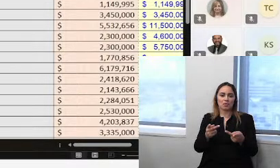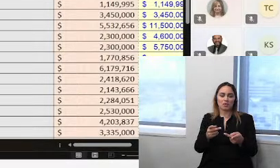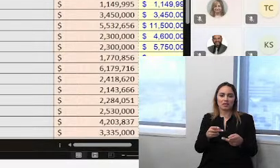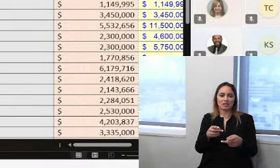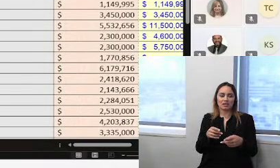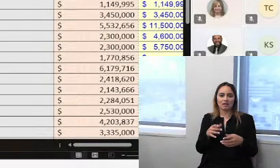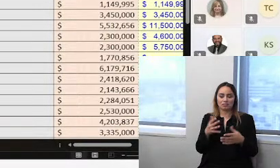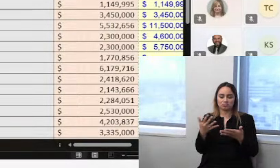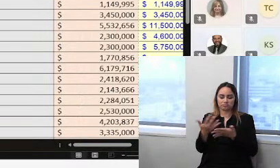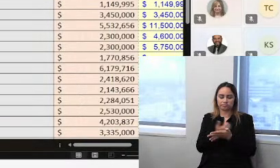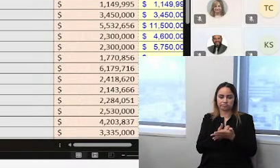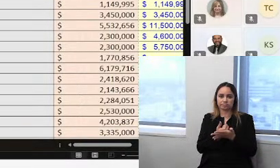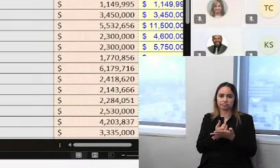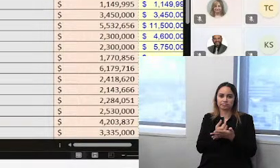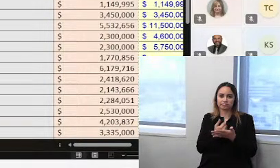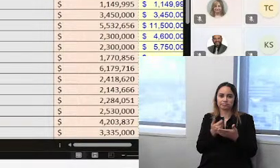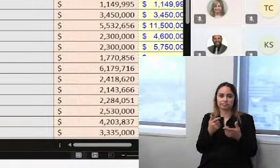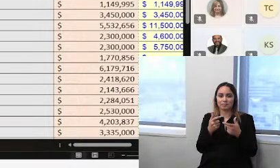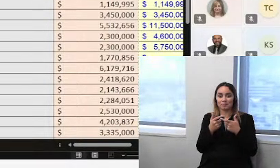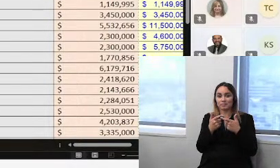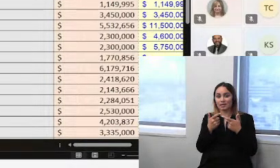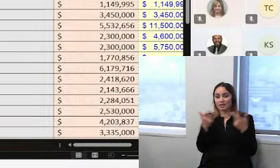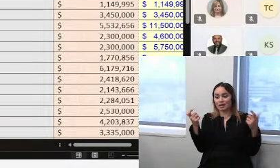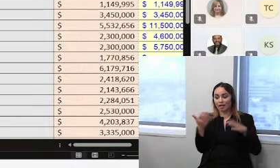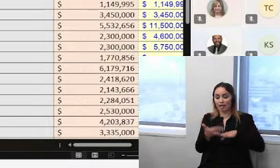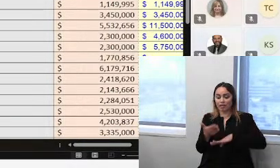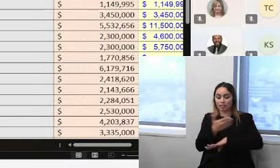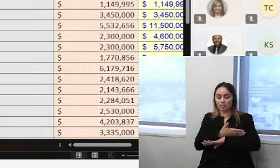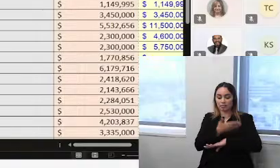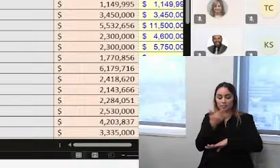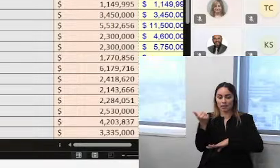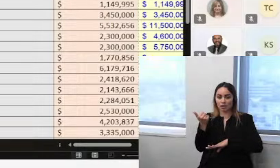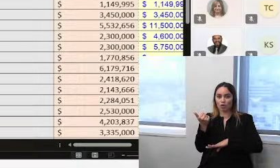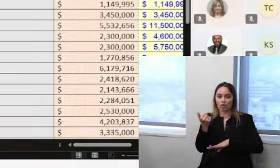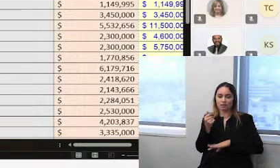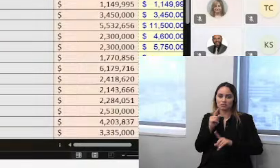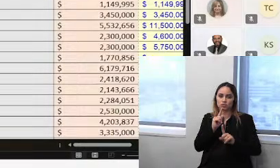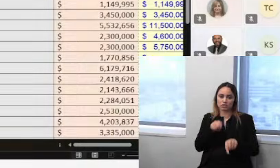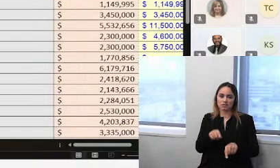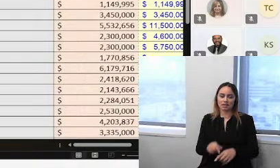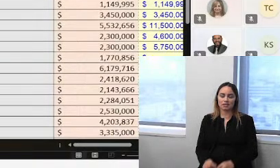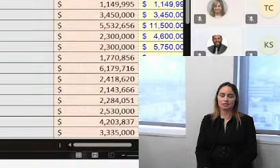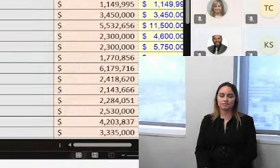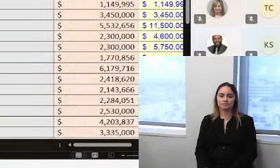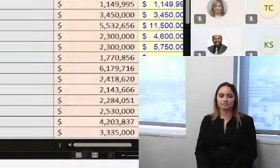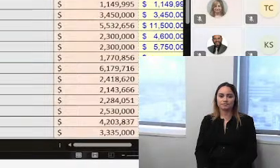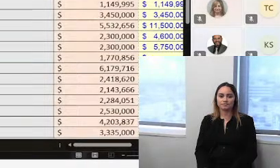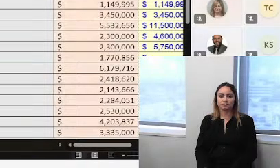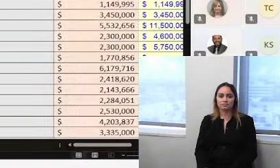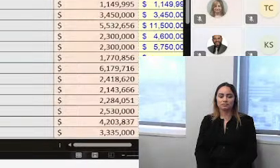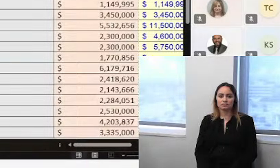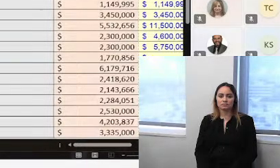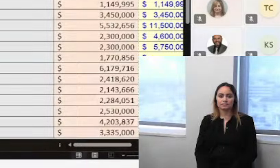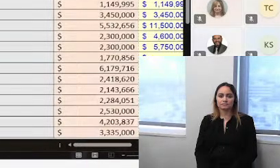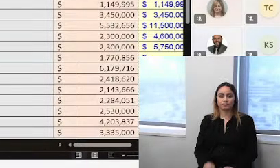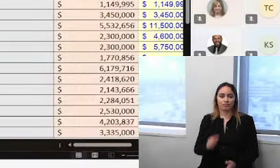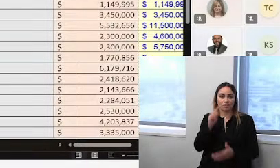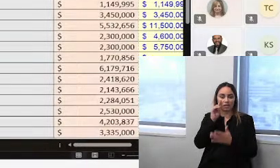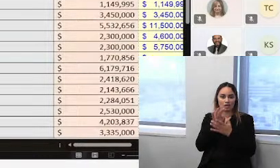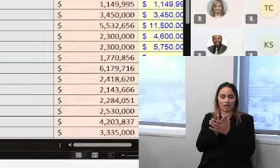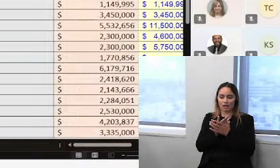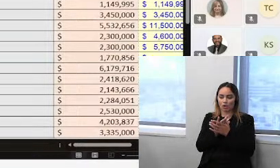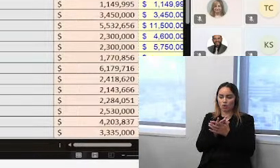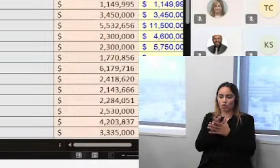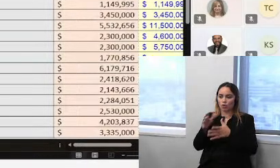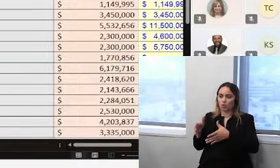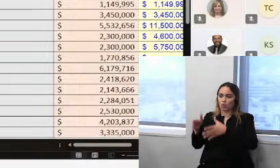improvements from applicants. It would rather go to the transformer only, which would leave